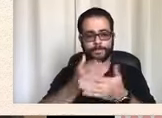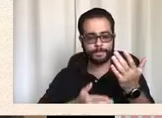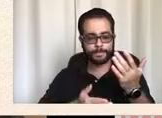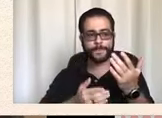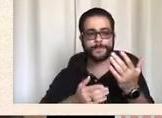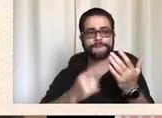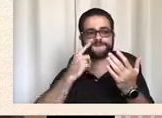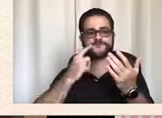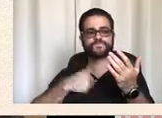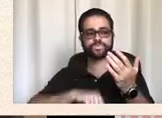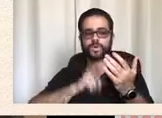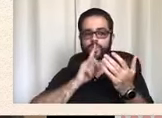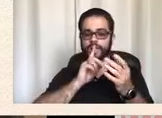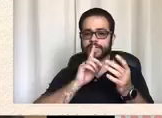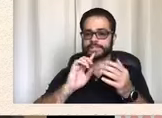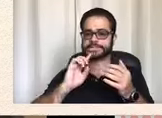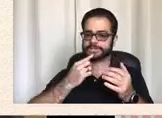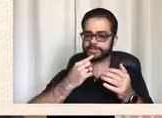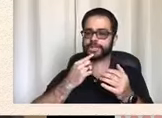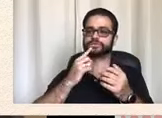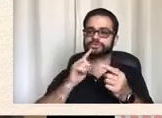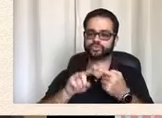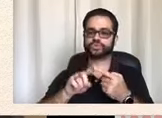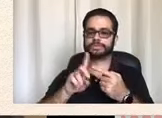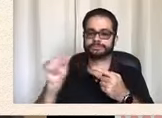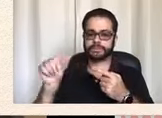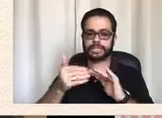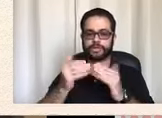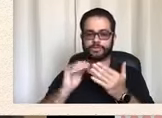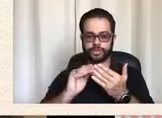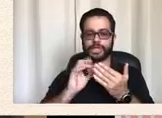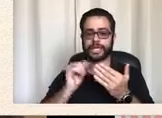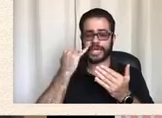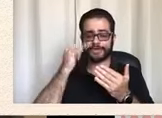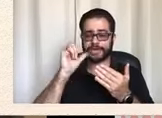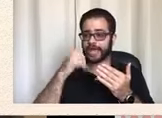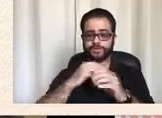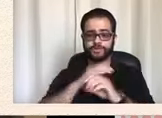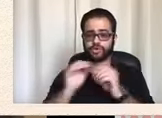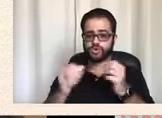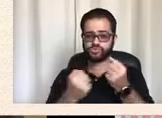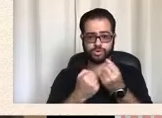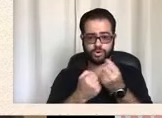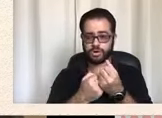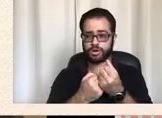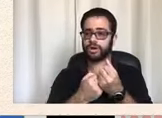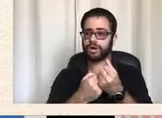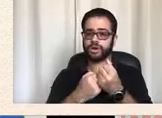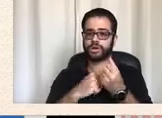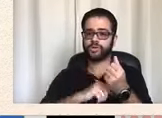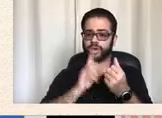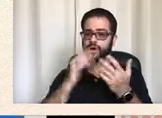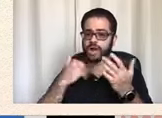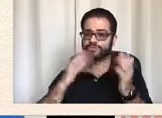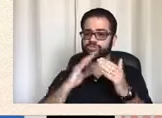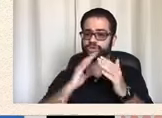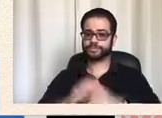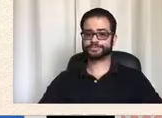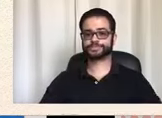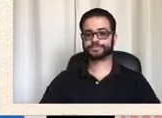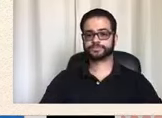very detrimental to the disability community. And if we don't have a voice, we're gonna be in a lot of trouble.